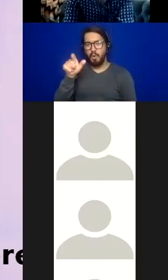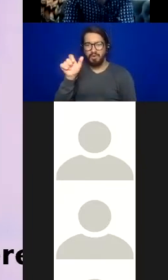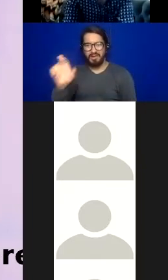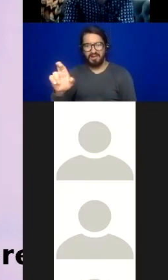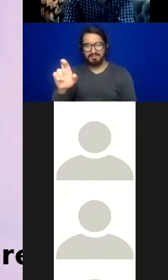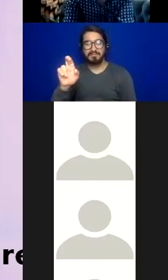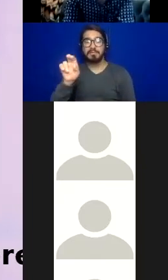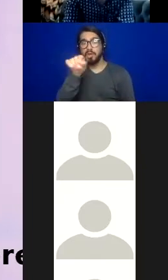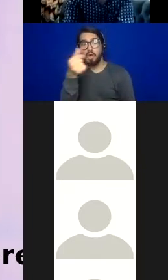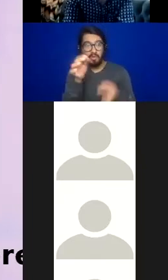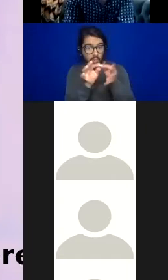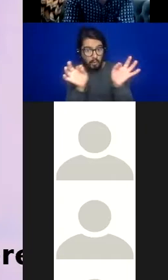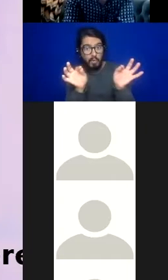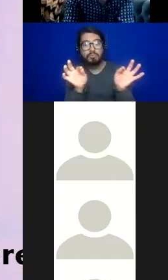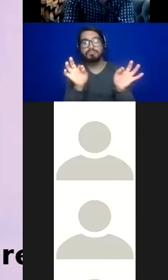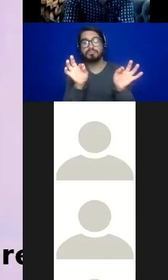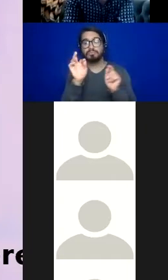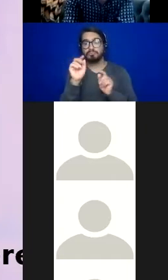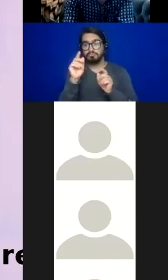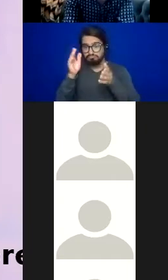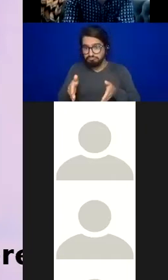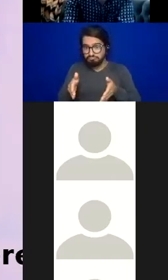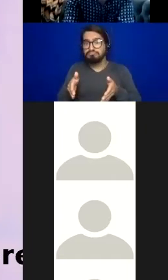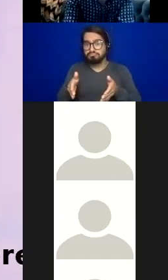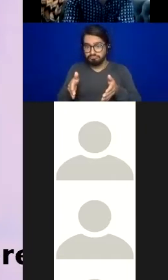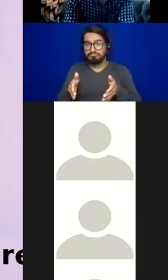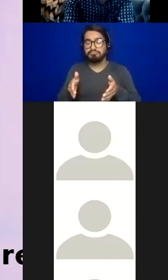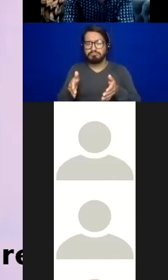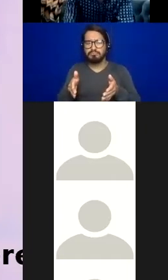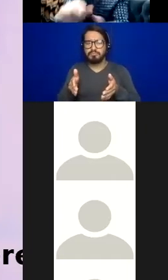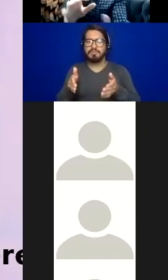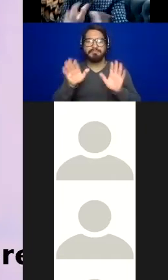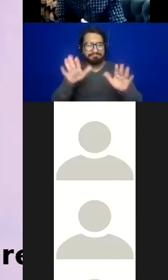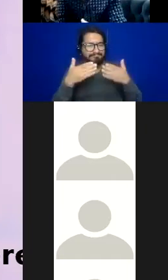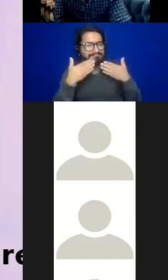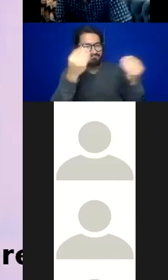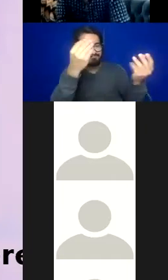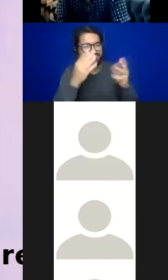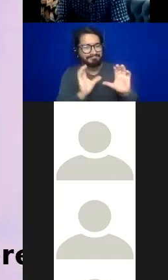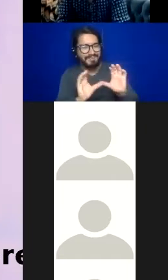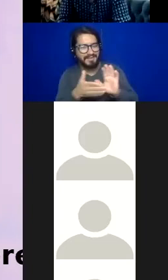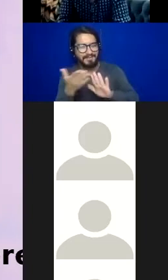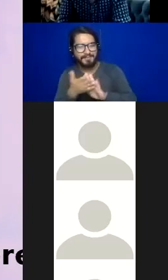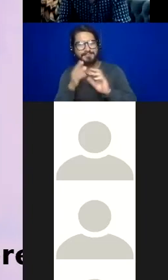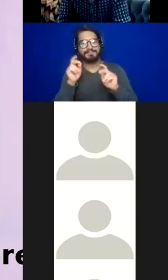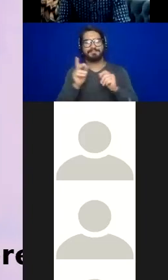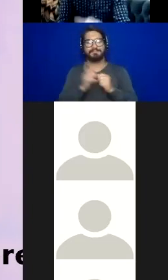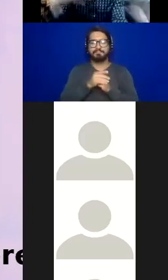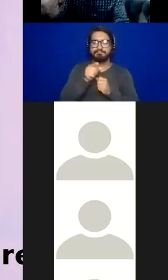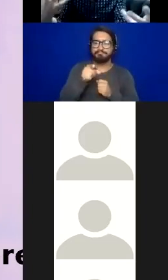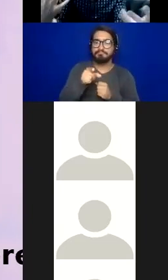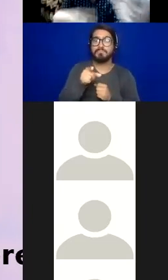quote from someone who, awesome, I'm glad the captions worked. This person